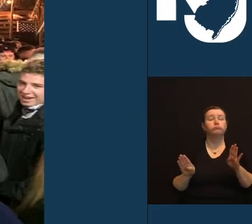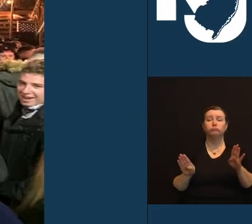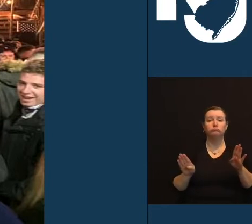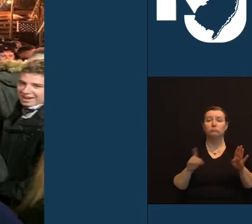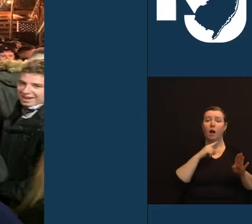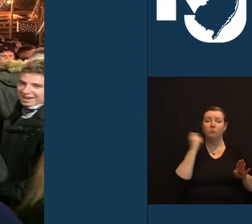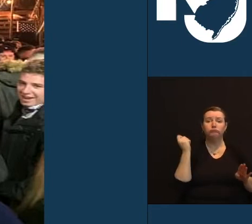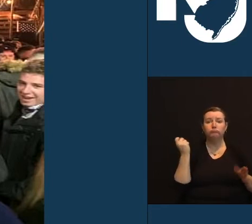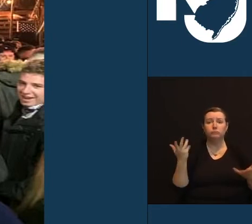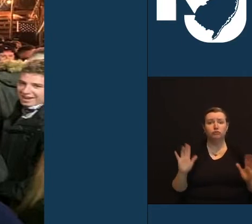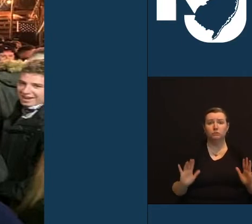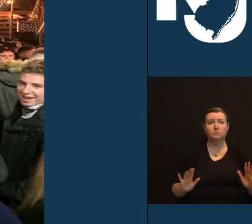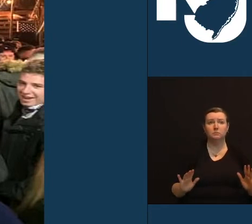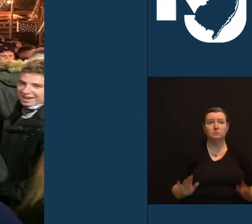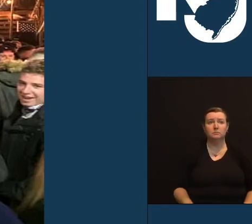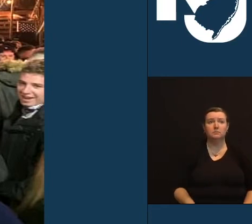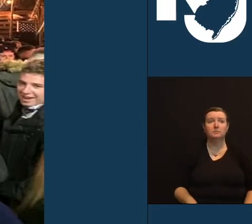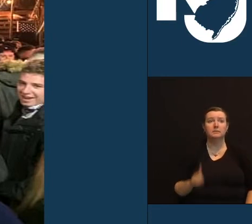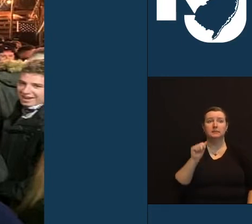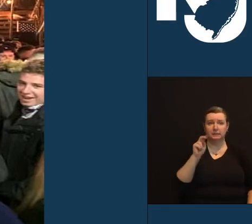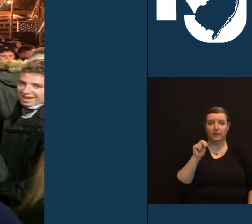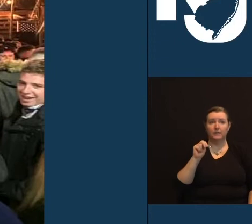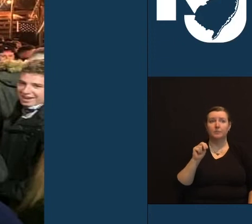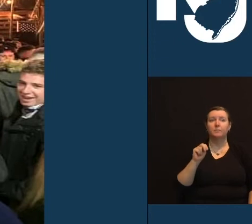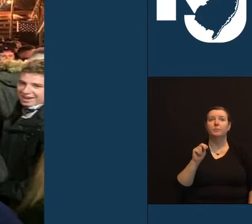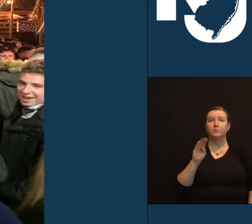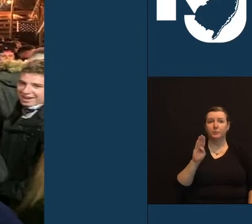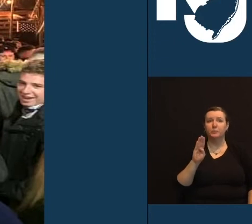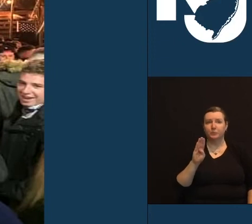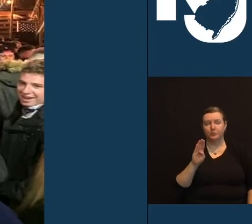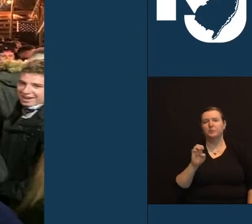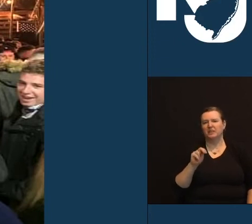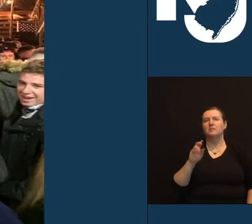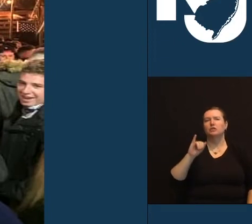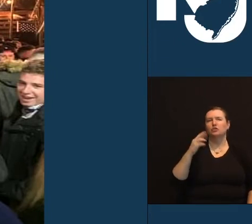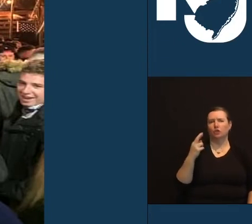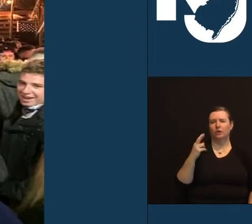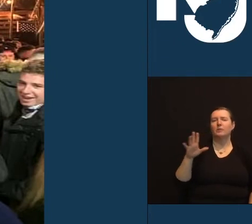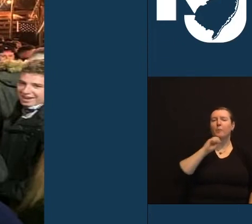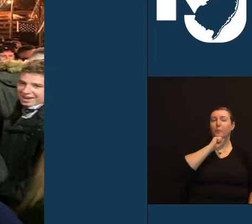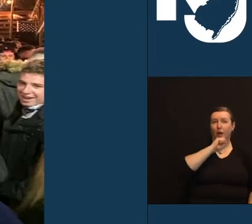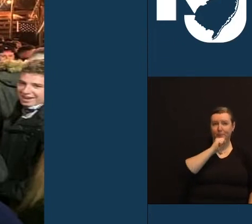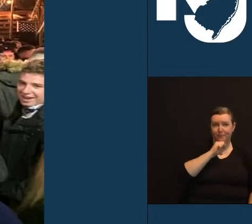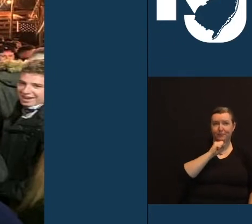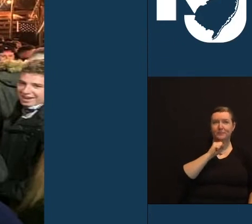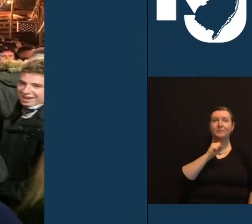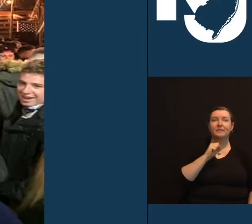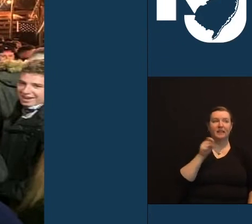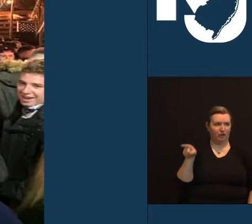junior prom there many years ago. Good work by all. I reached out to Linda this morning to thank her for that